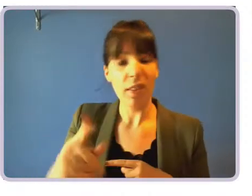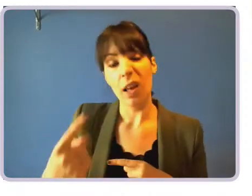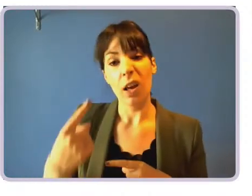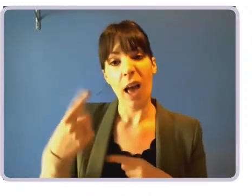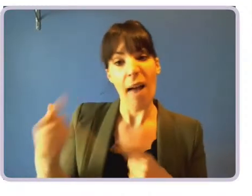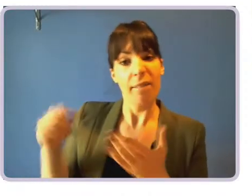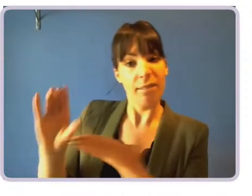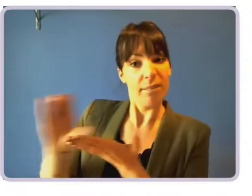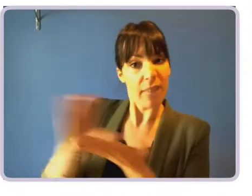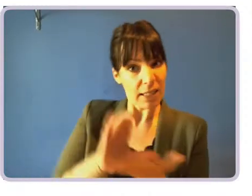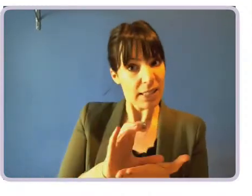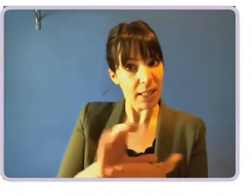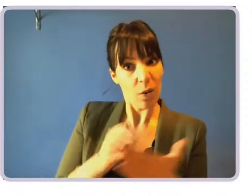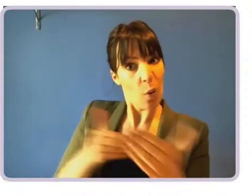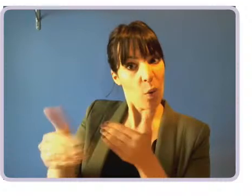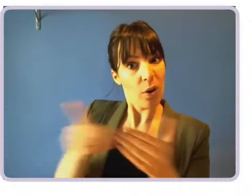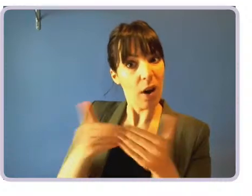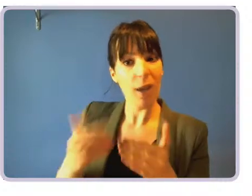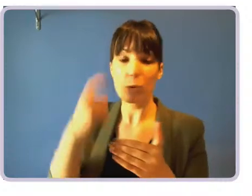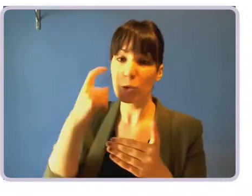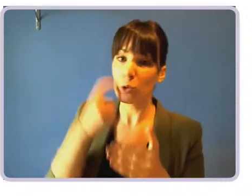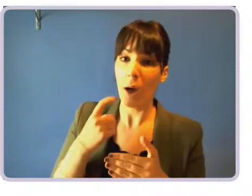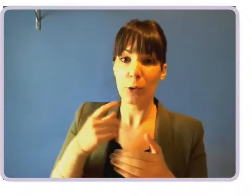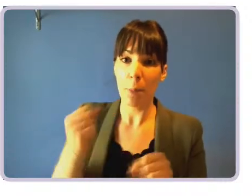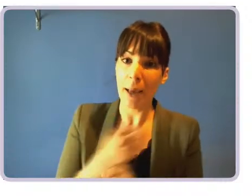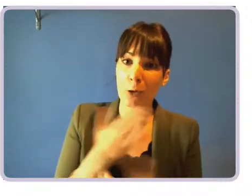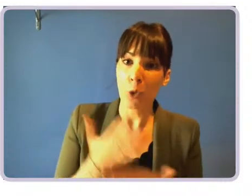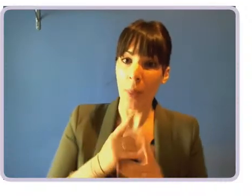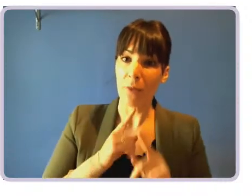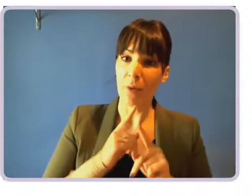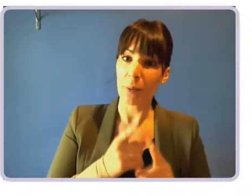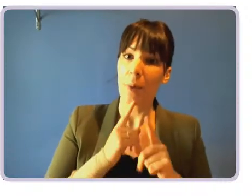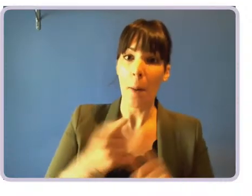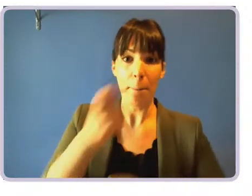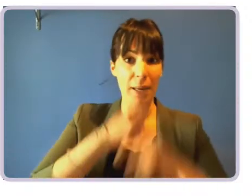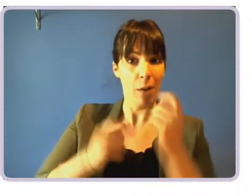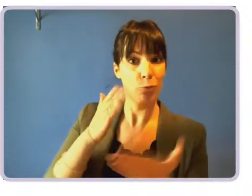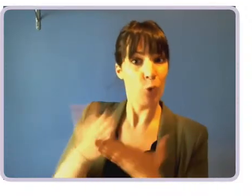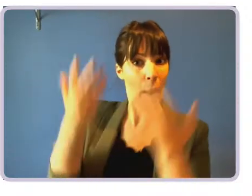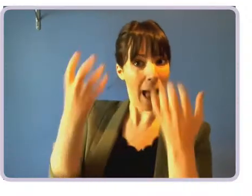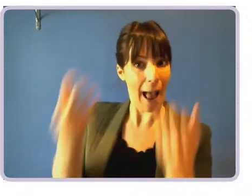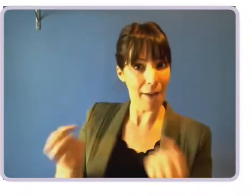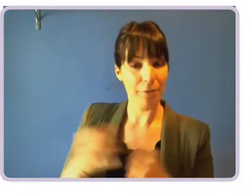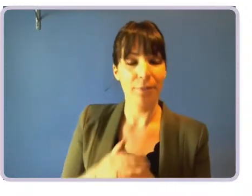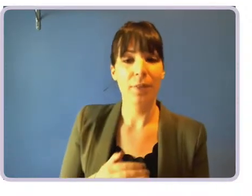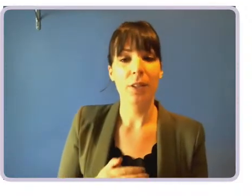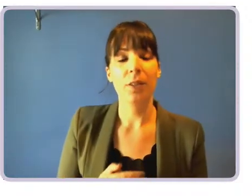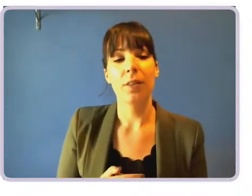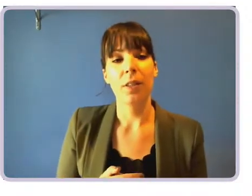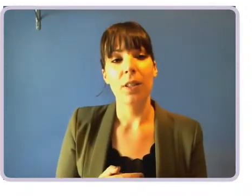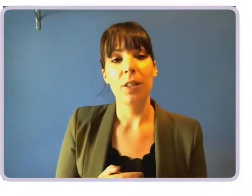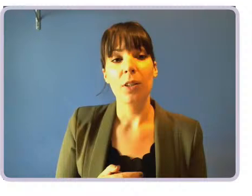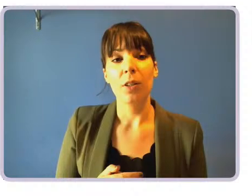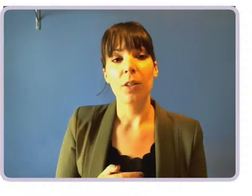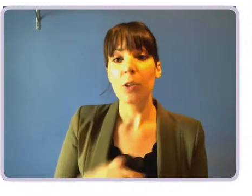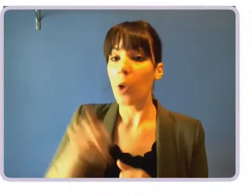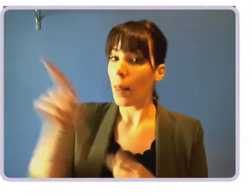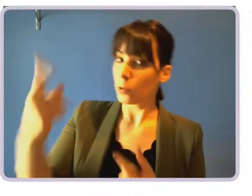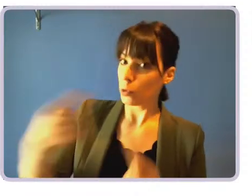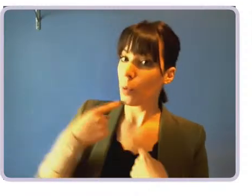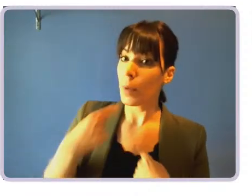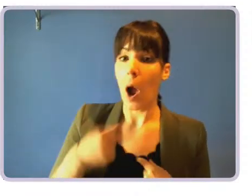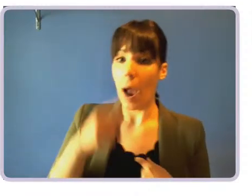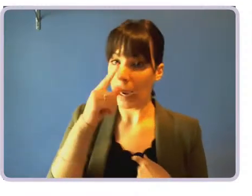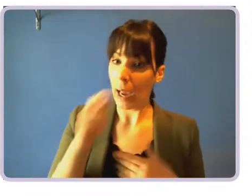reality. So in September 2019, I got the green light to go ahead and write a project plan for a 3-year